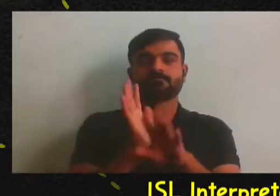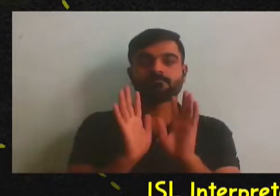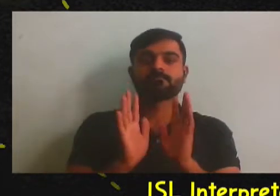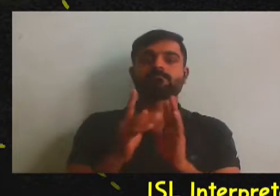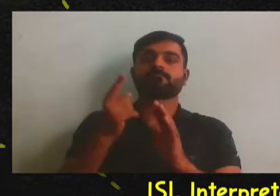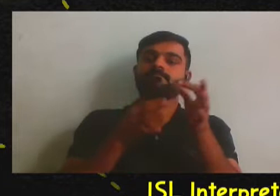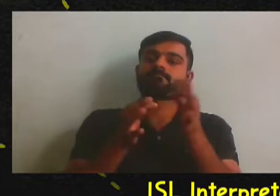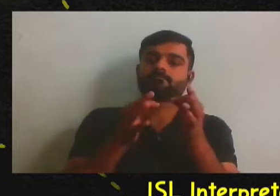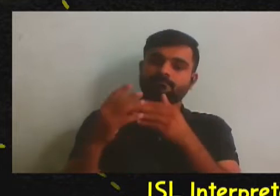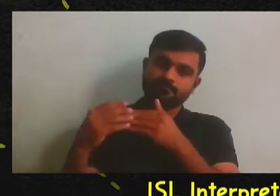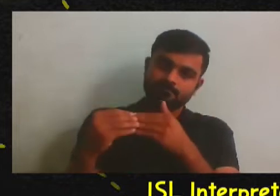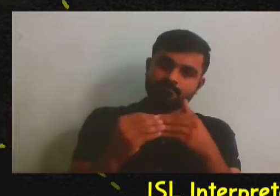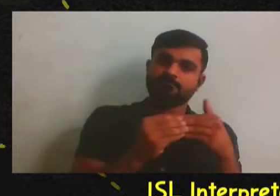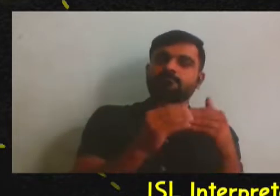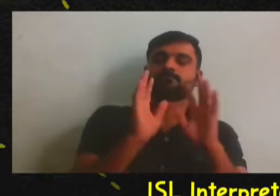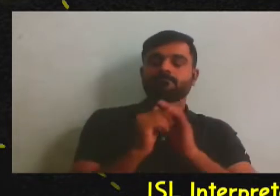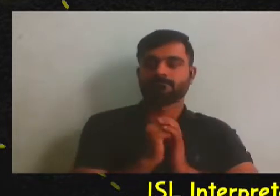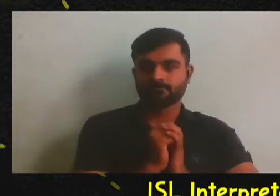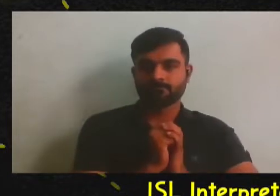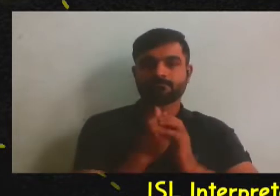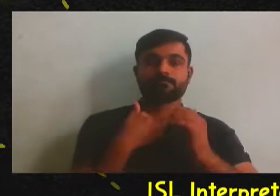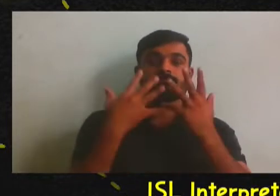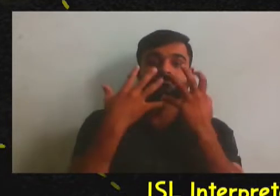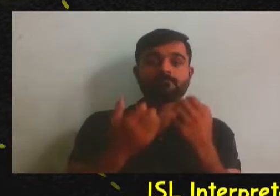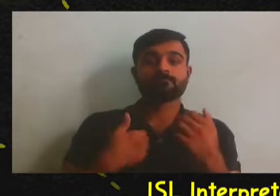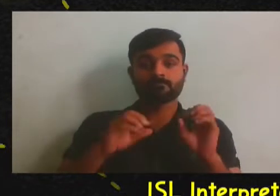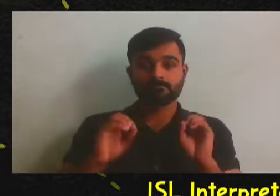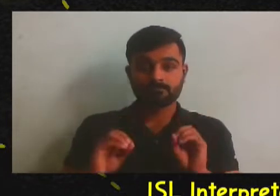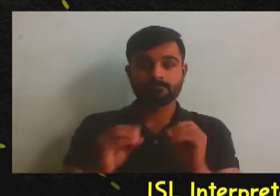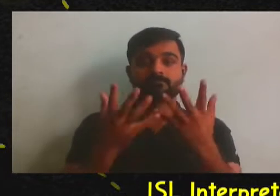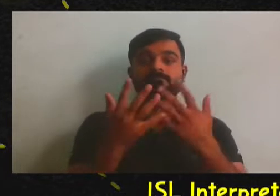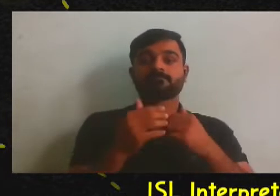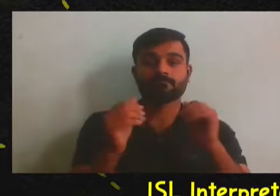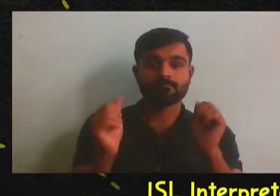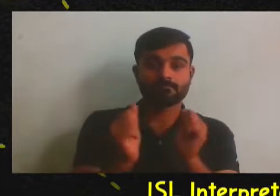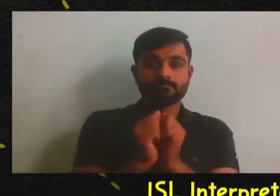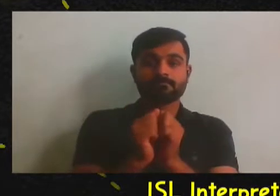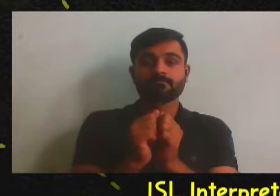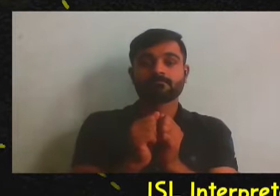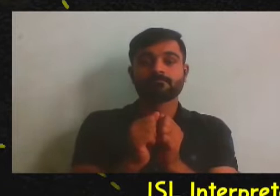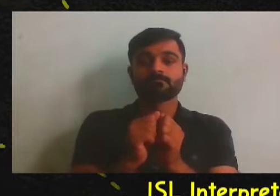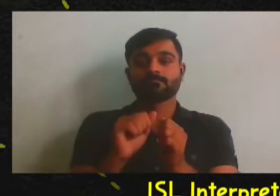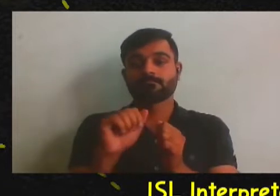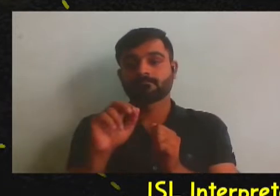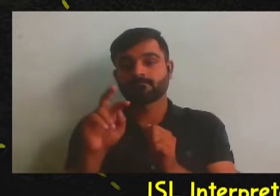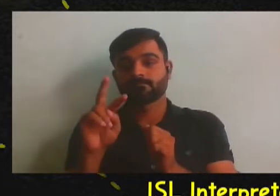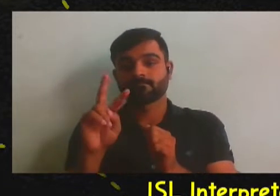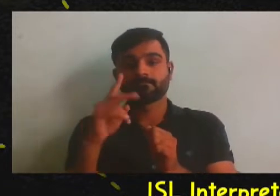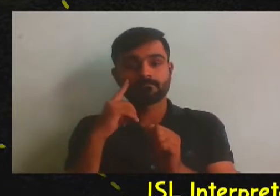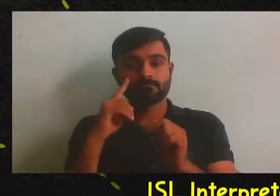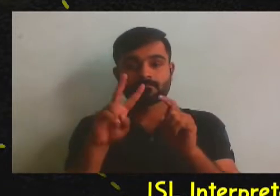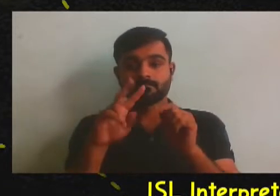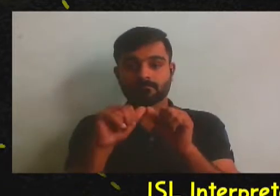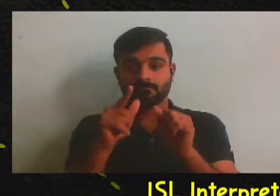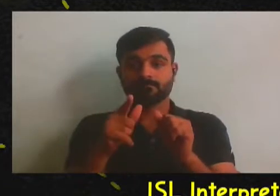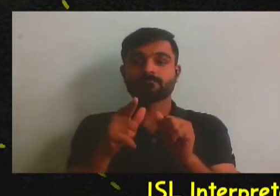dive straight into it. I want to start perhaps with you, Biva, since we spoke a